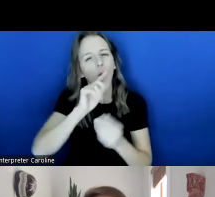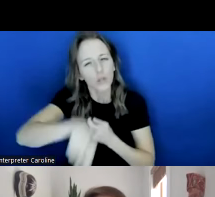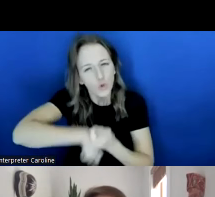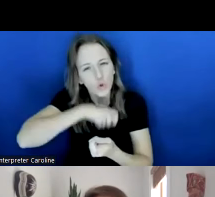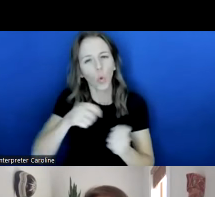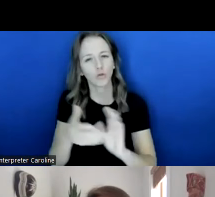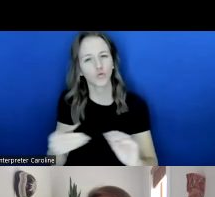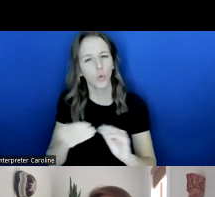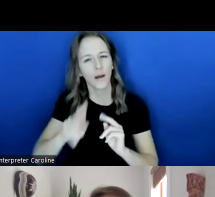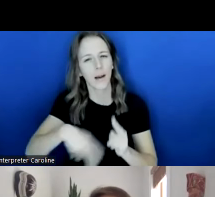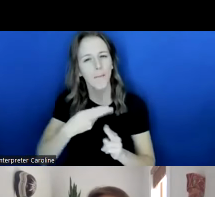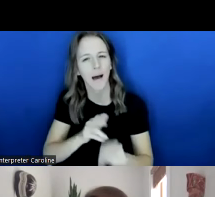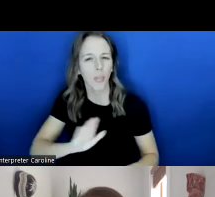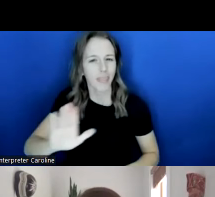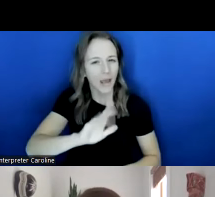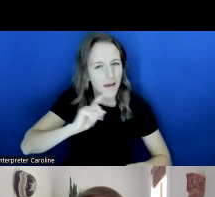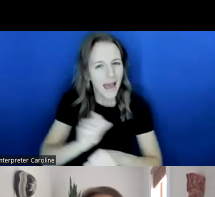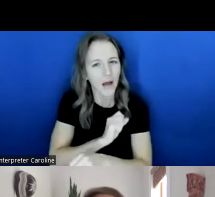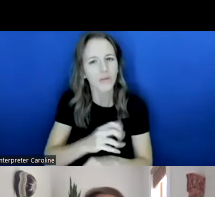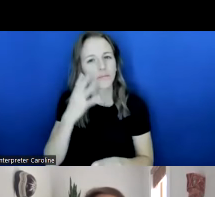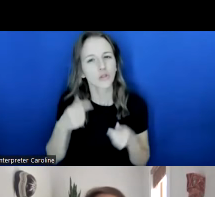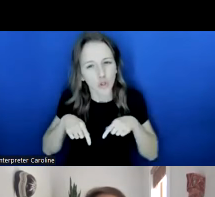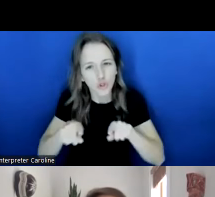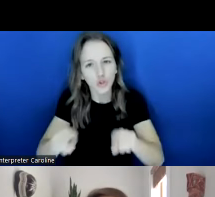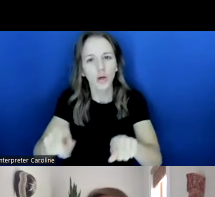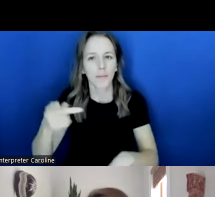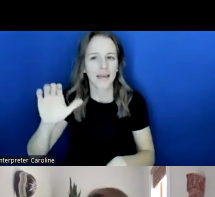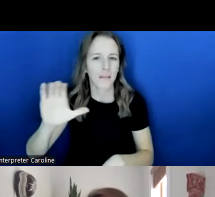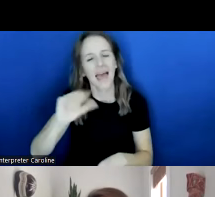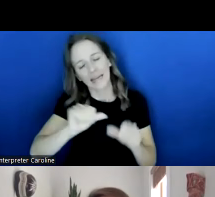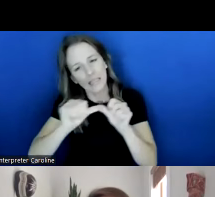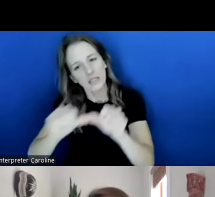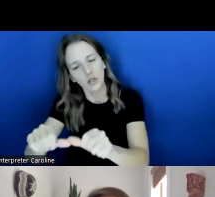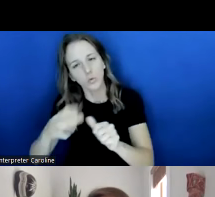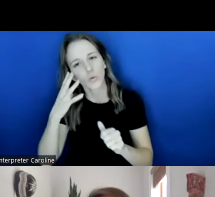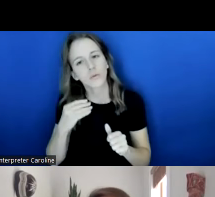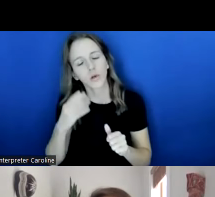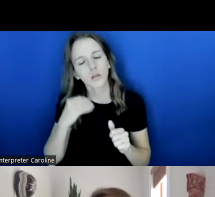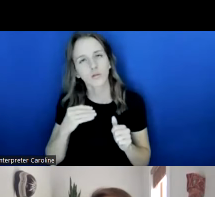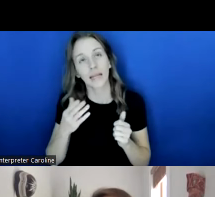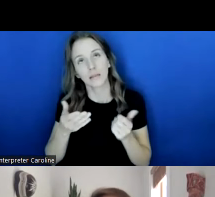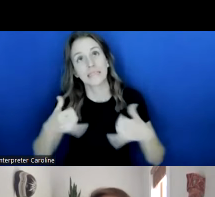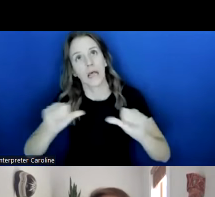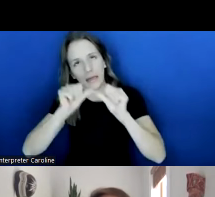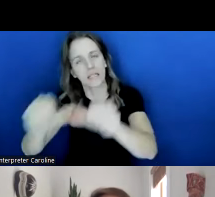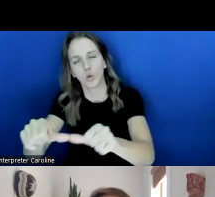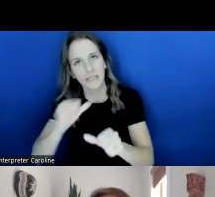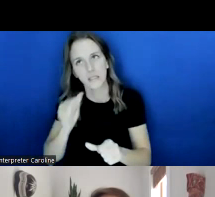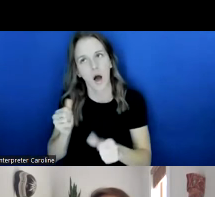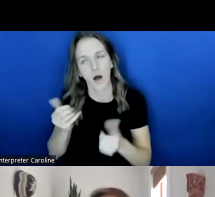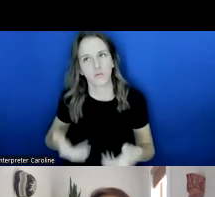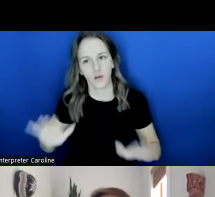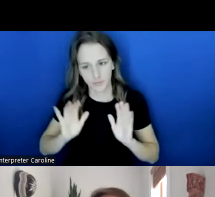experienced during the pandemic, and continue to experience. I don't want to talk about the pandemic as though it's past tense. And